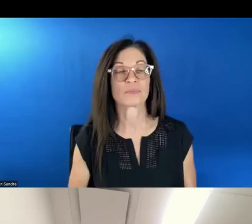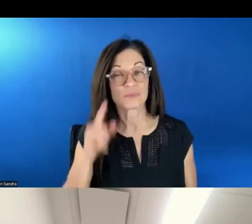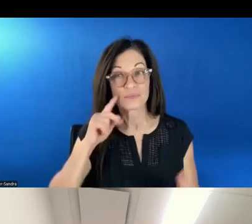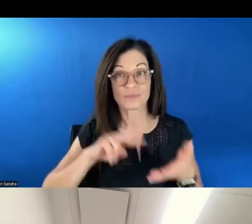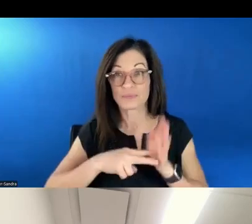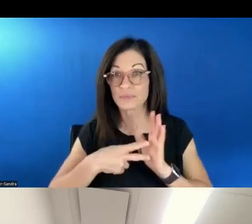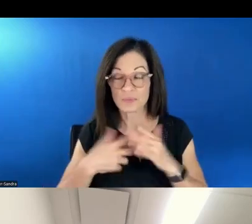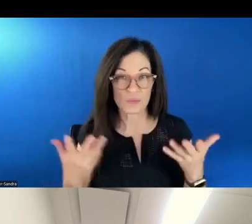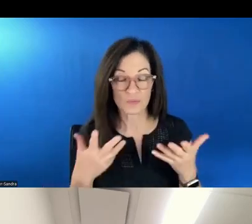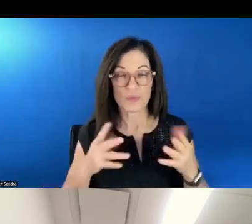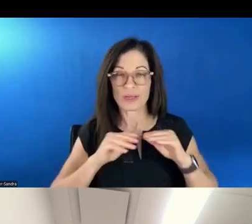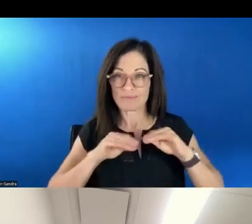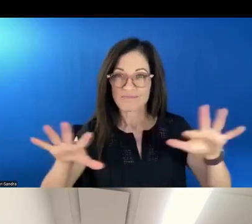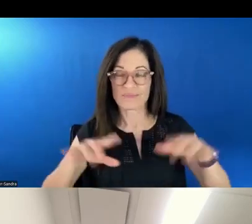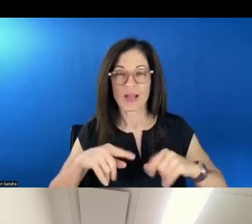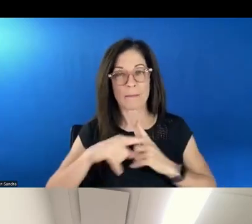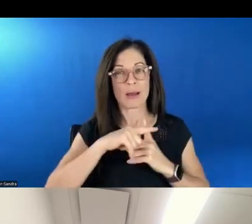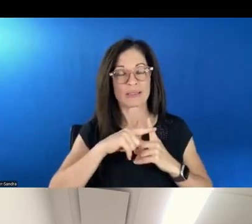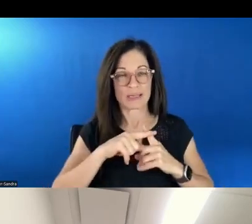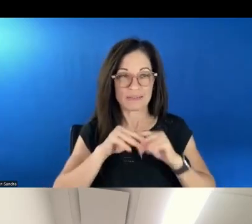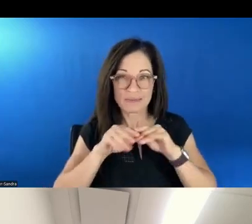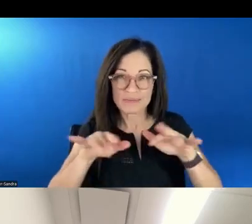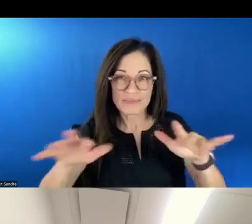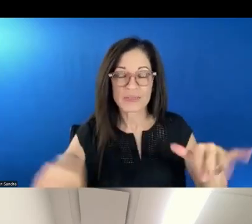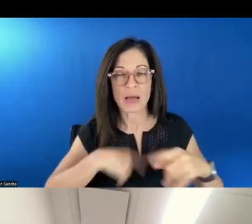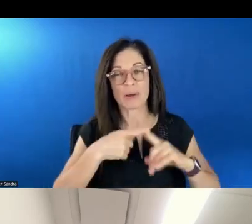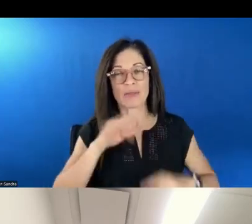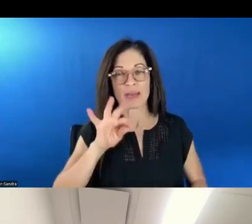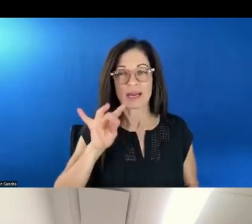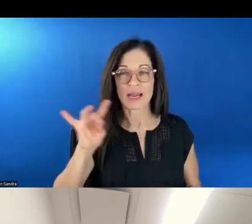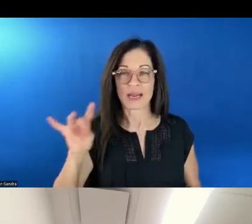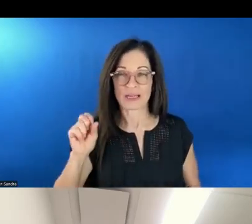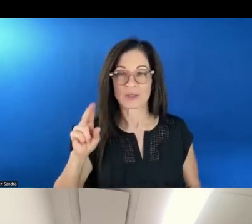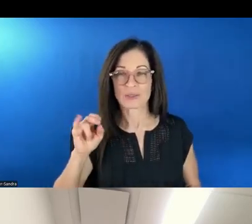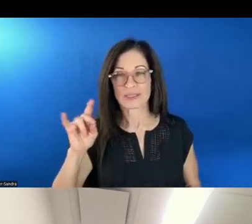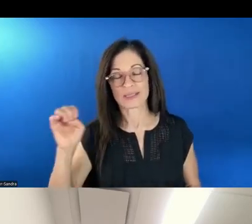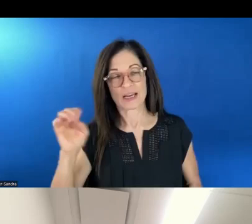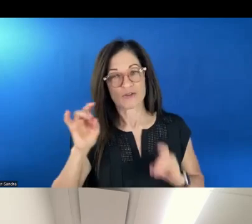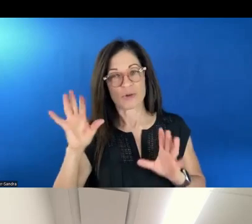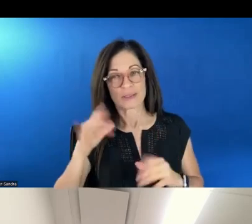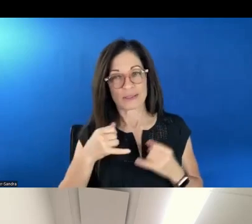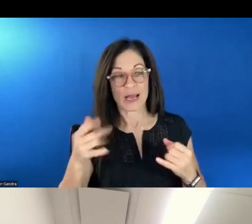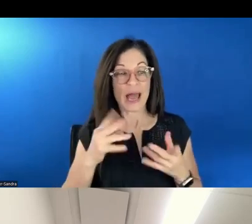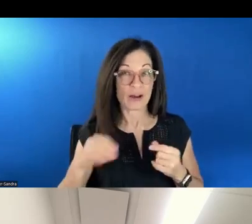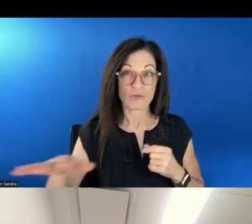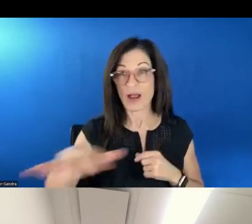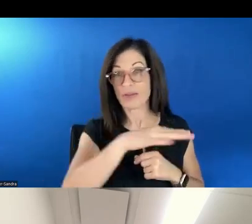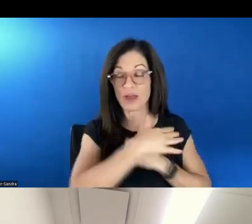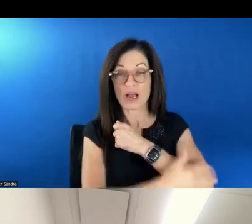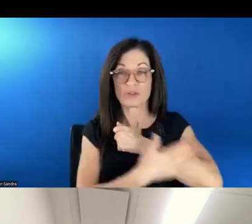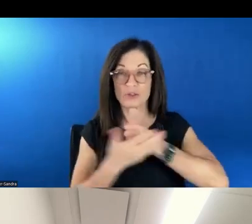buzz around the 988 Suicide and Crisis Lifeline and related activities across the country to raise awareness